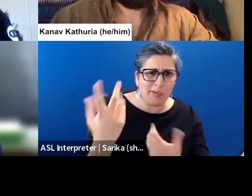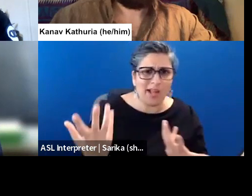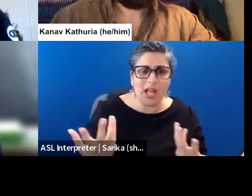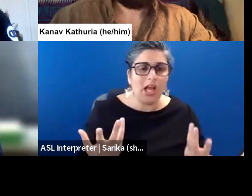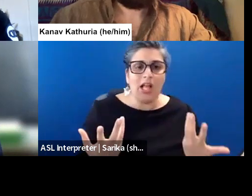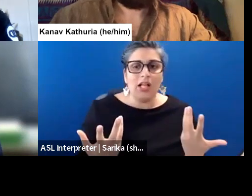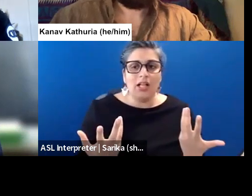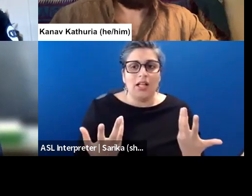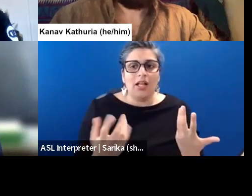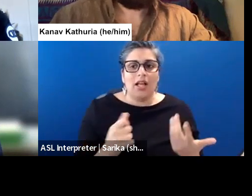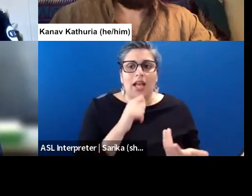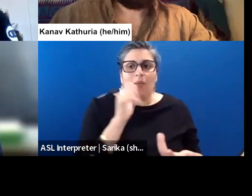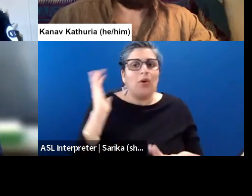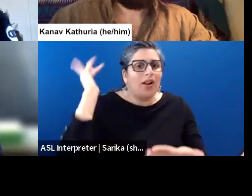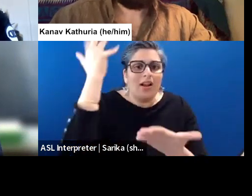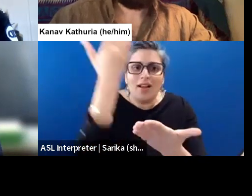And we don't even get to the part